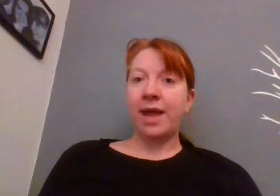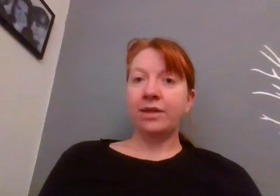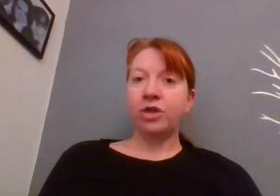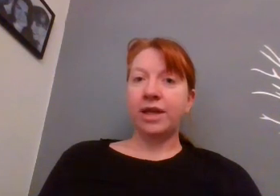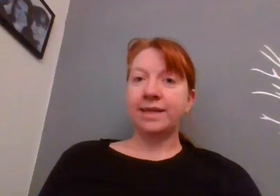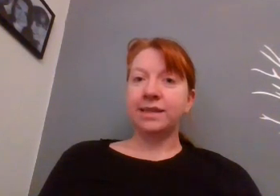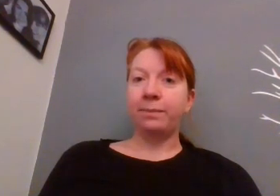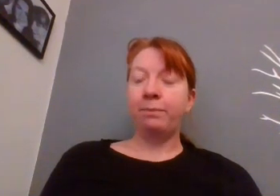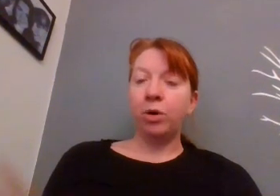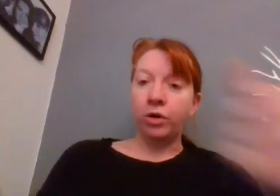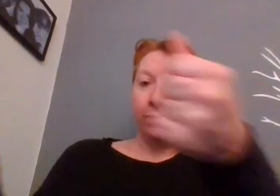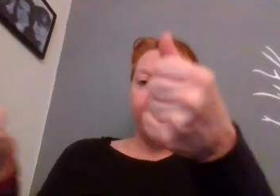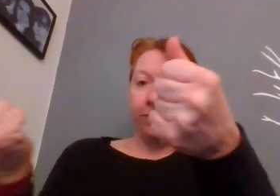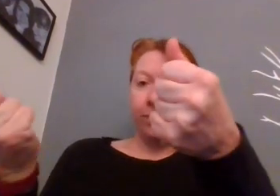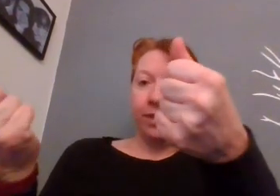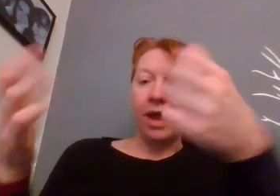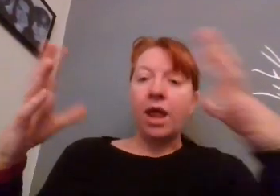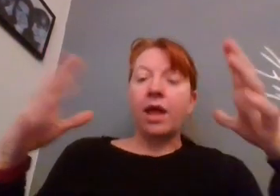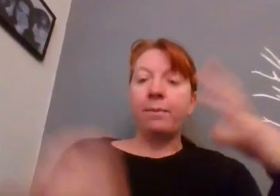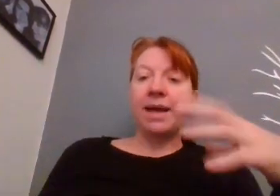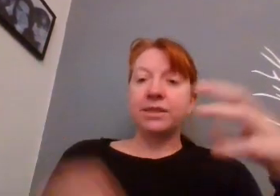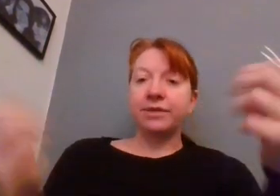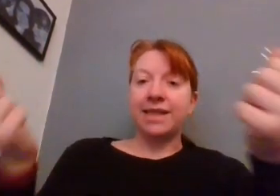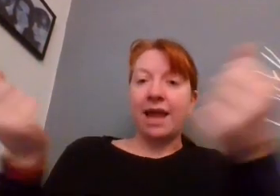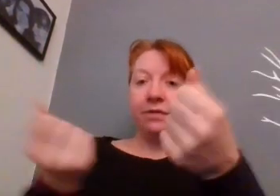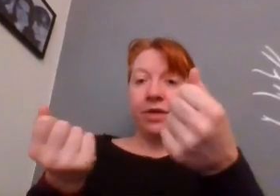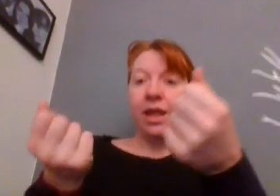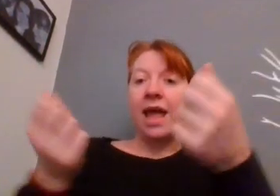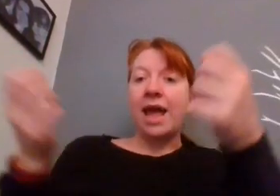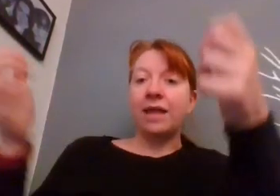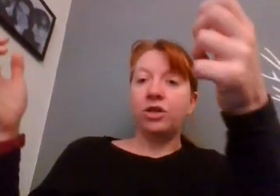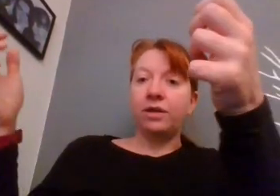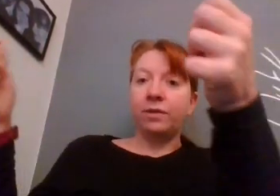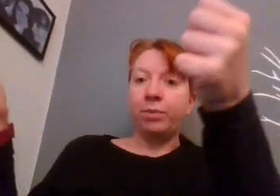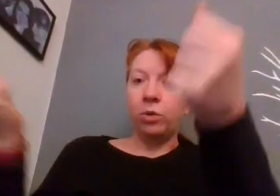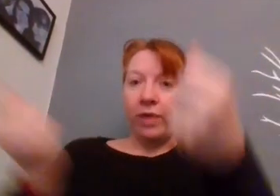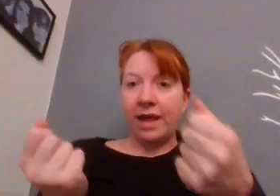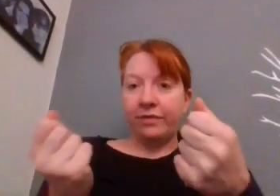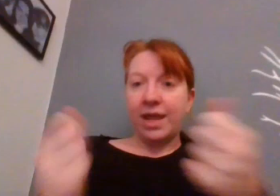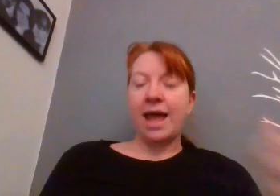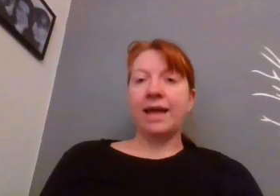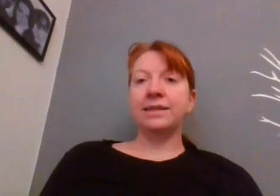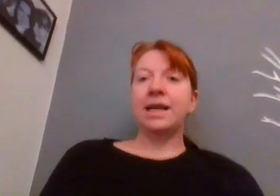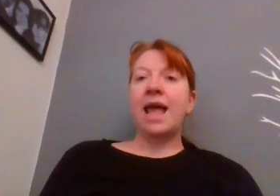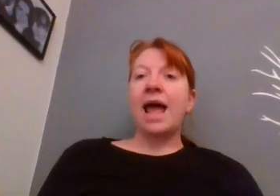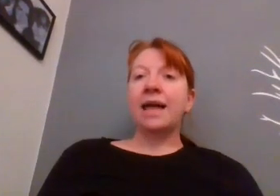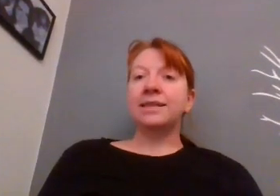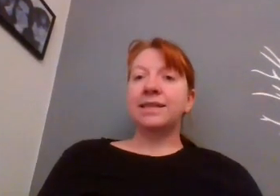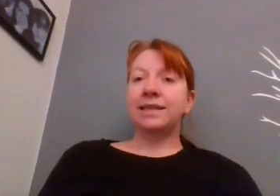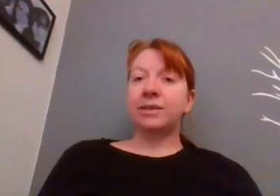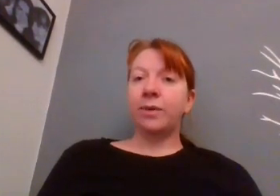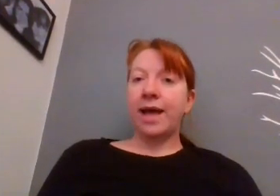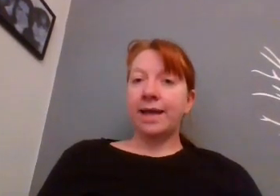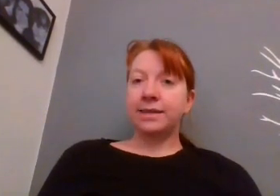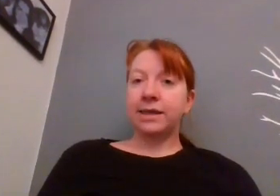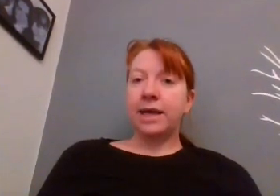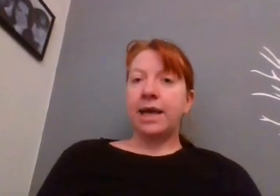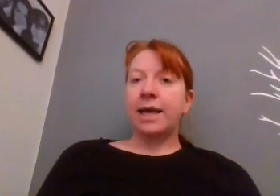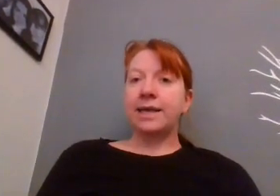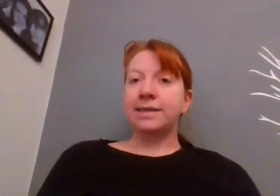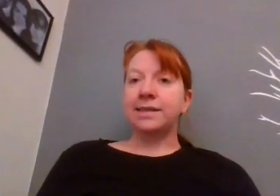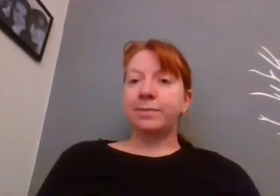down. So energy is the pull of, matter is the elephant, energy is the pull the elephant has, and c